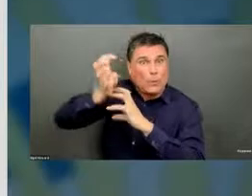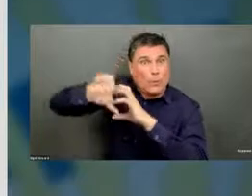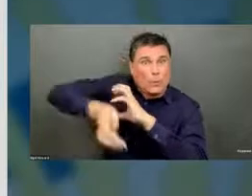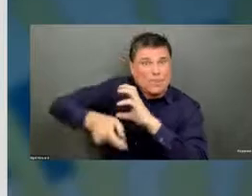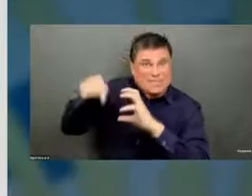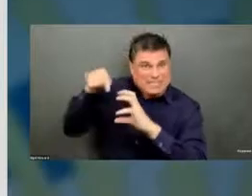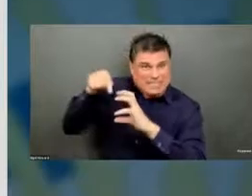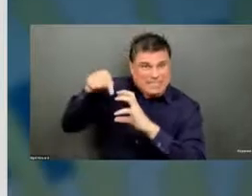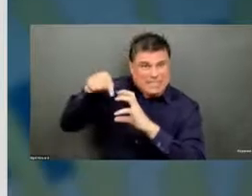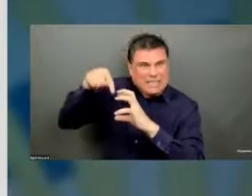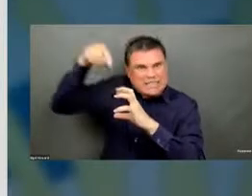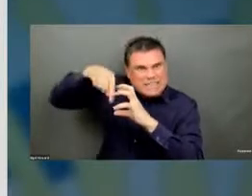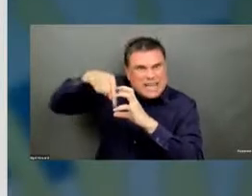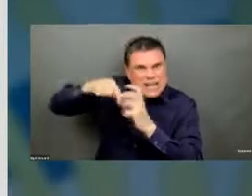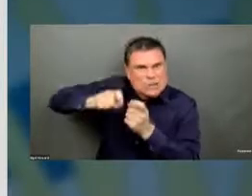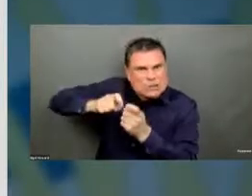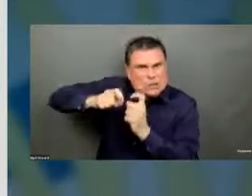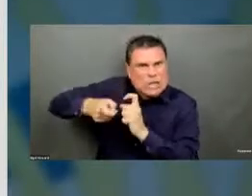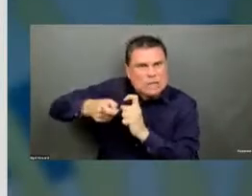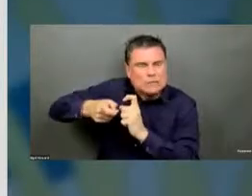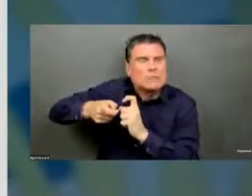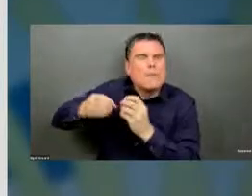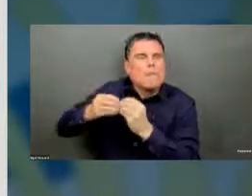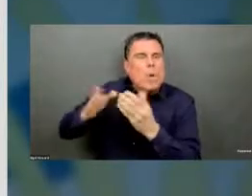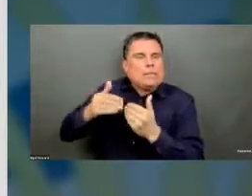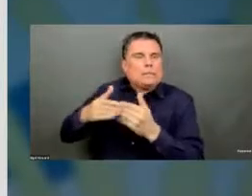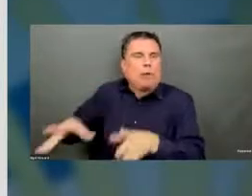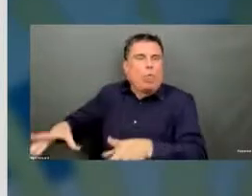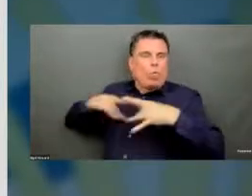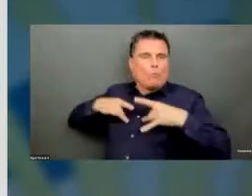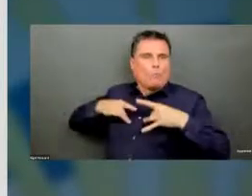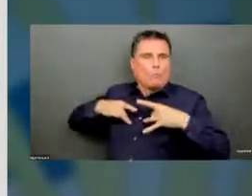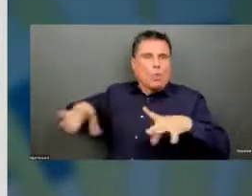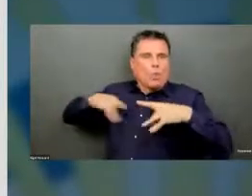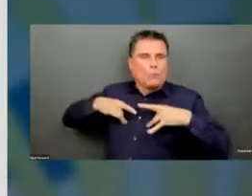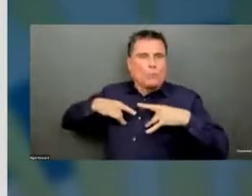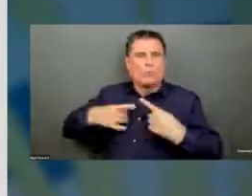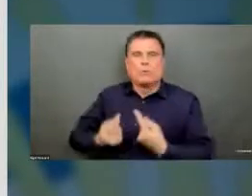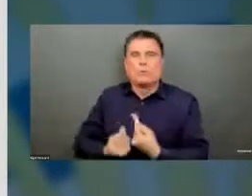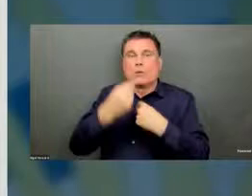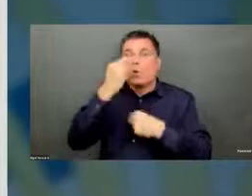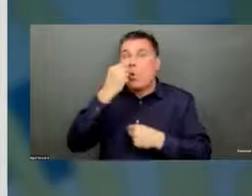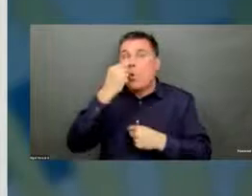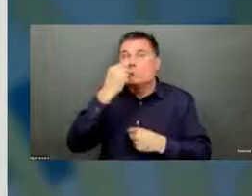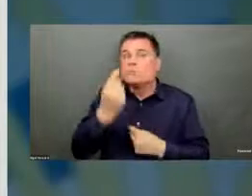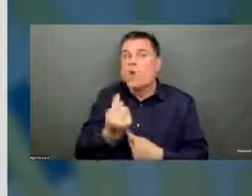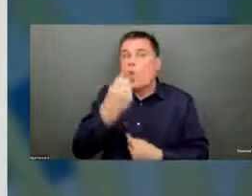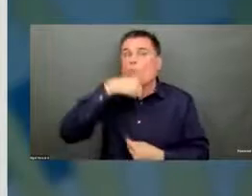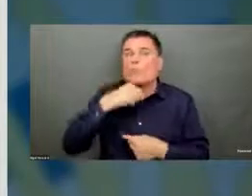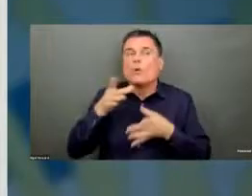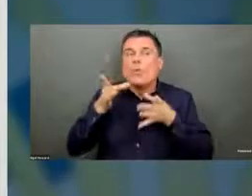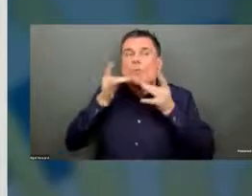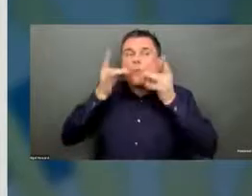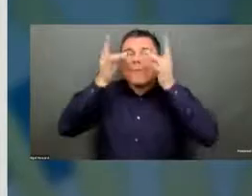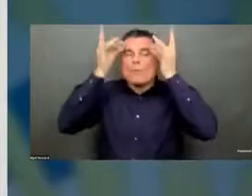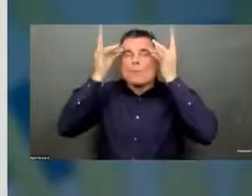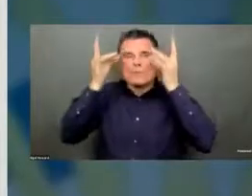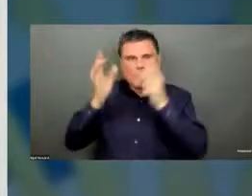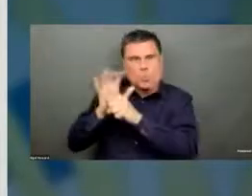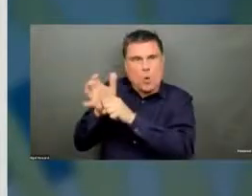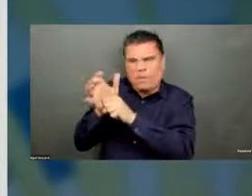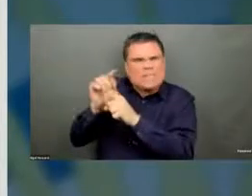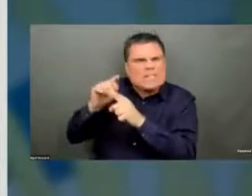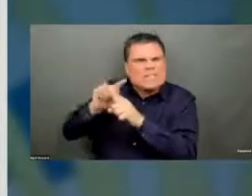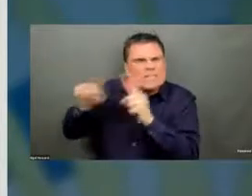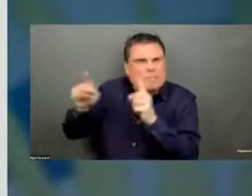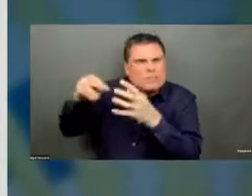in our nose and throat and therefore transmit more easily. What we had from the beginning was a three-pronged approach, doing